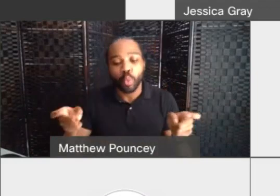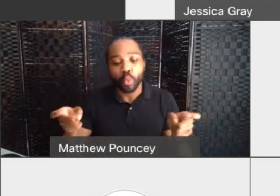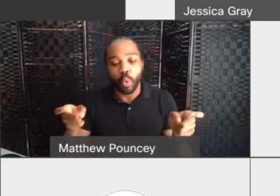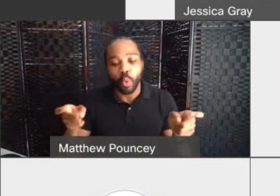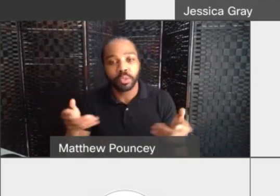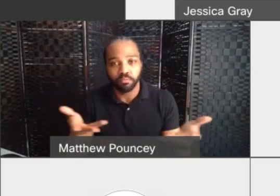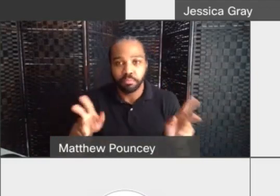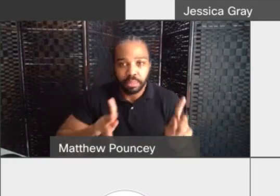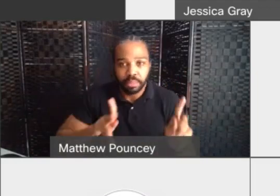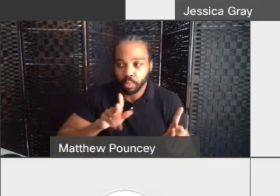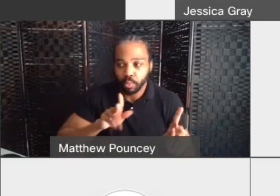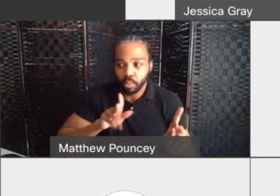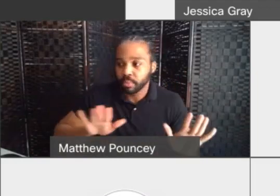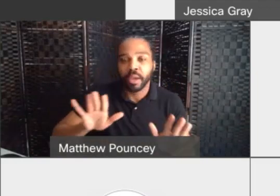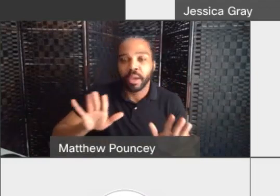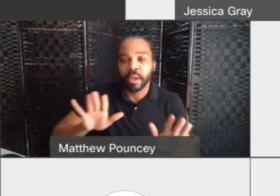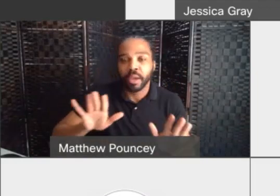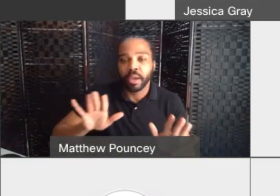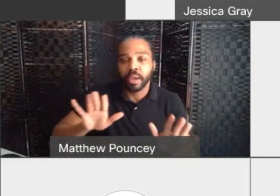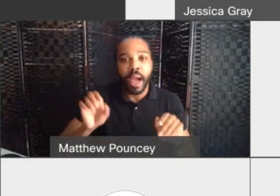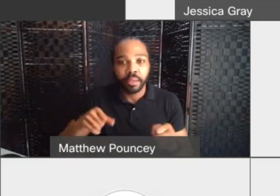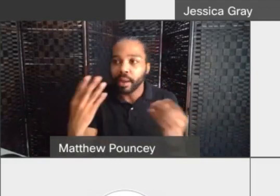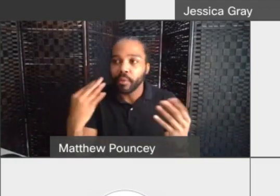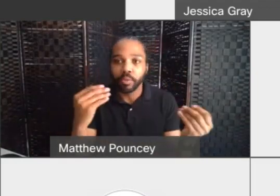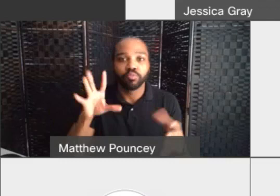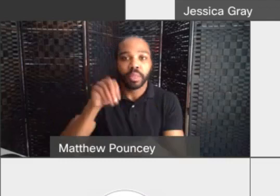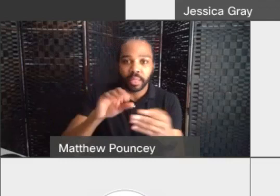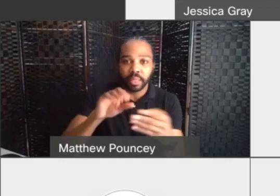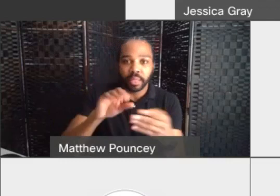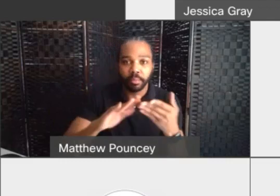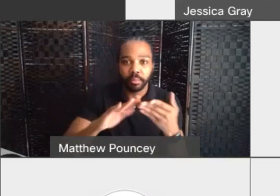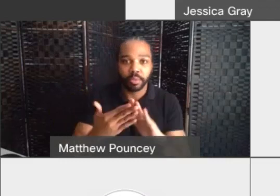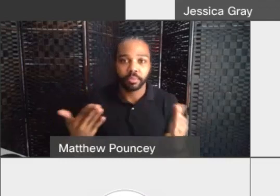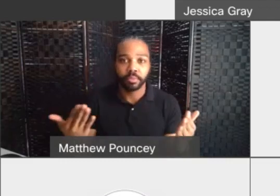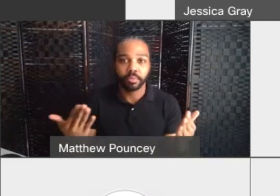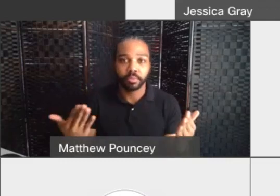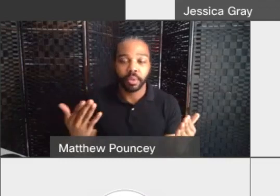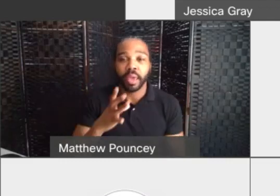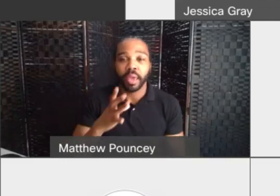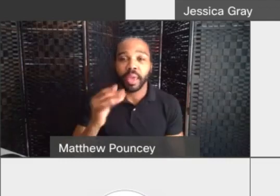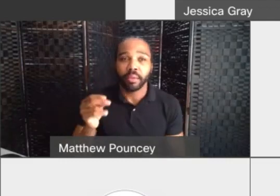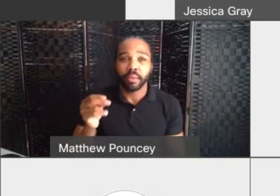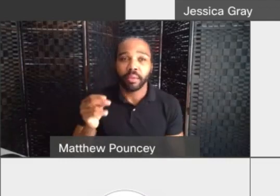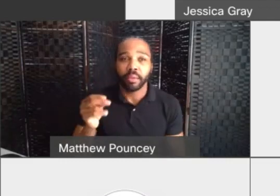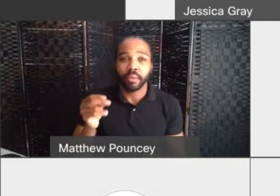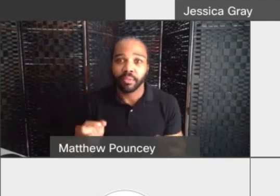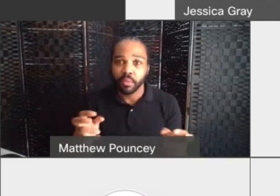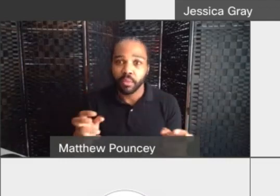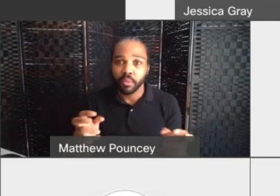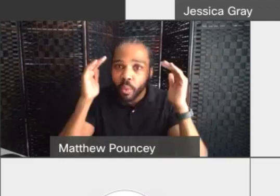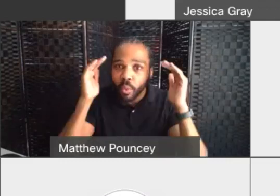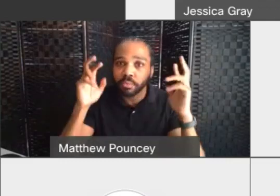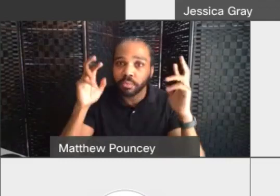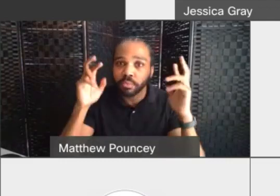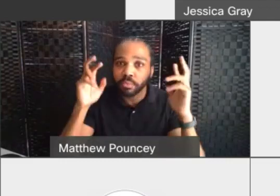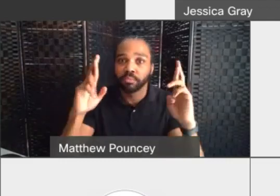people's ability to be going out into the community. And certainly our hope is that the vaccine being widely